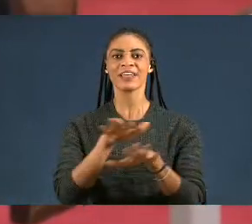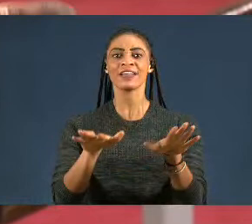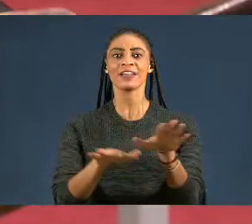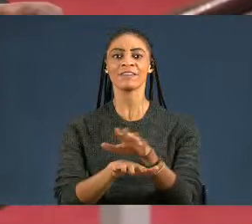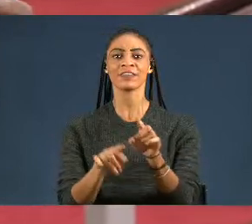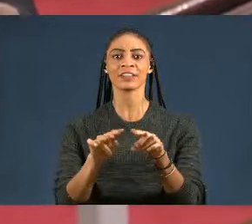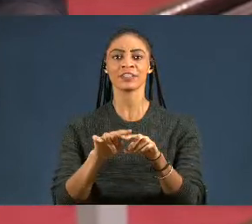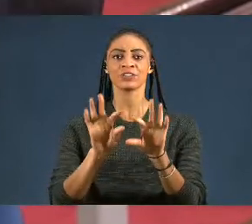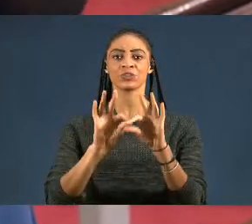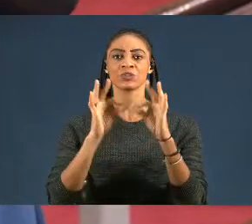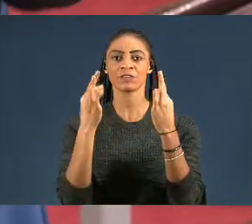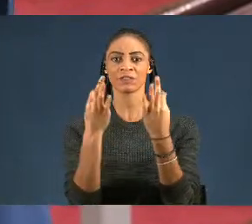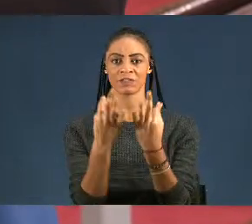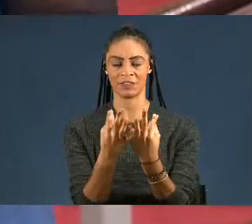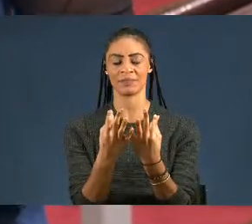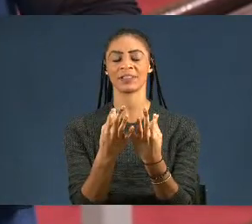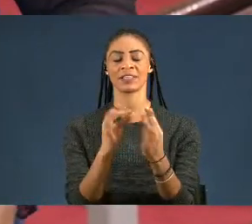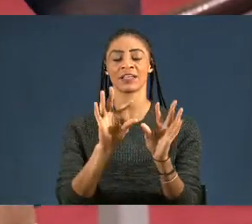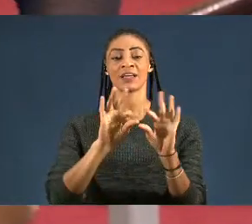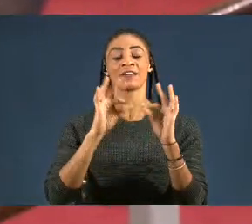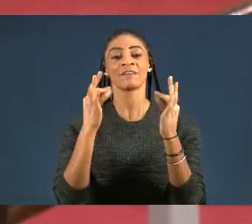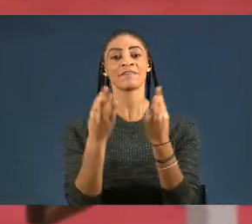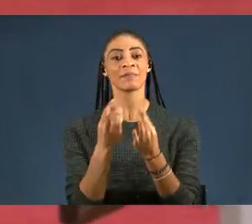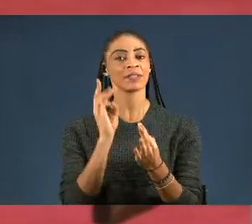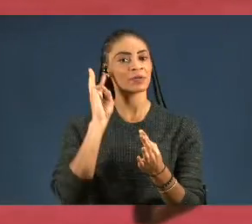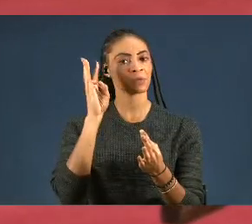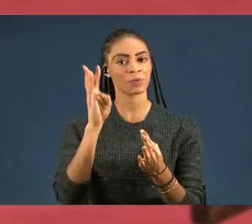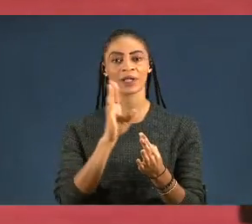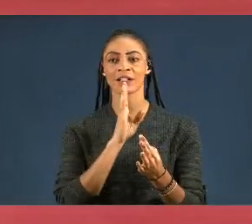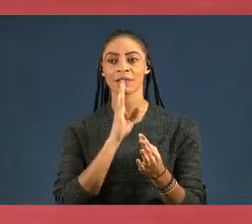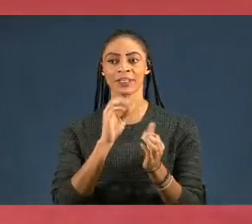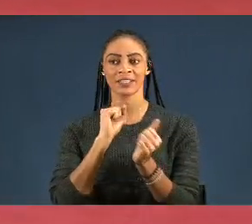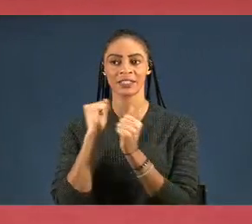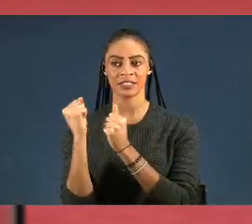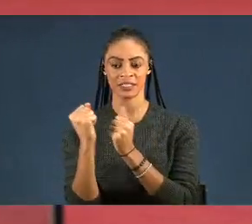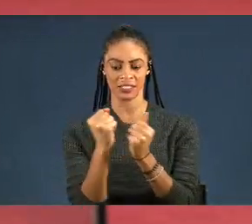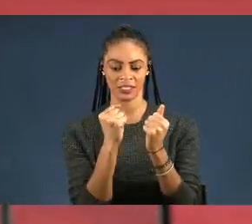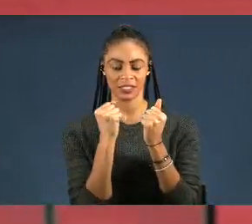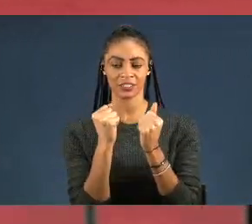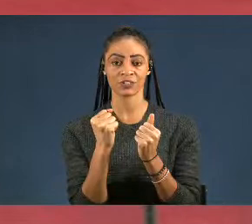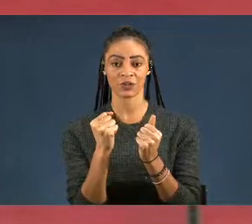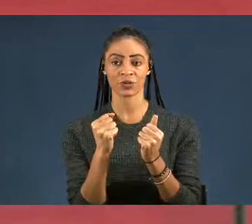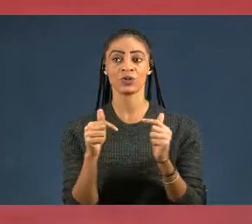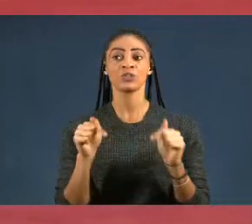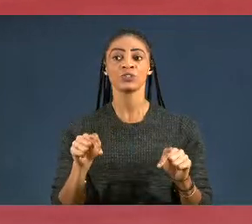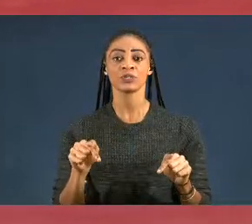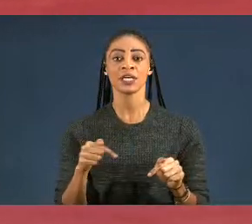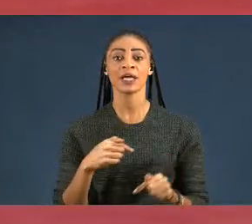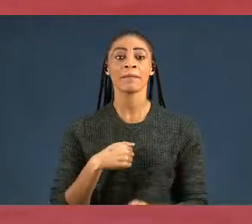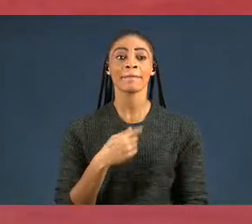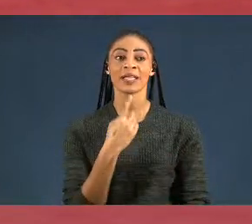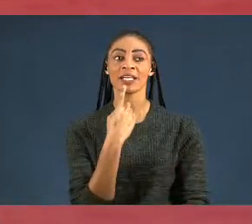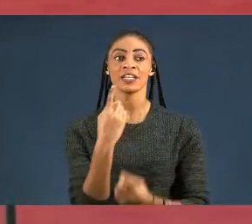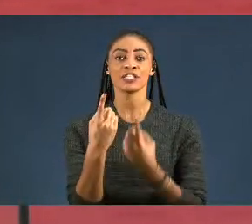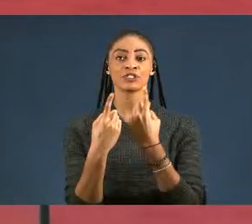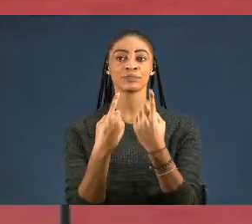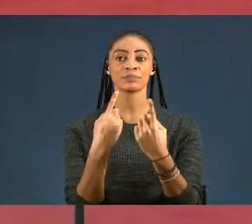to our marriages would stand. Today I am speaking to that marriage that has